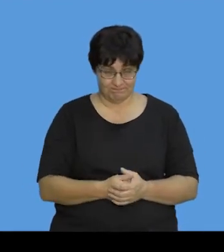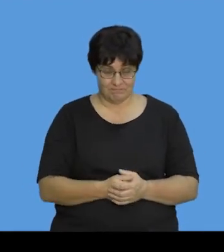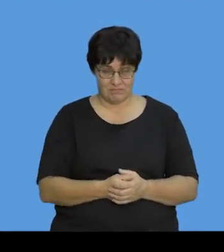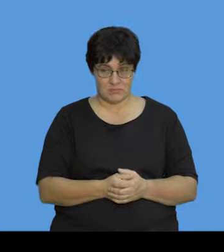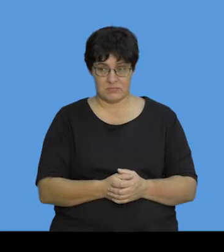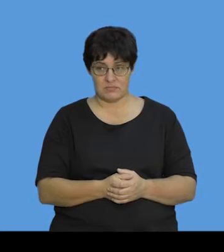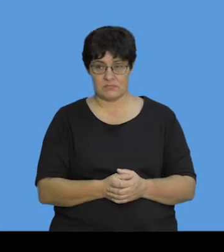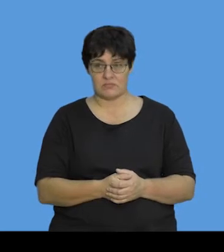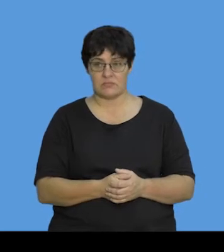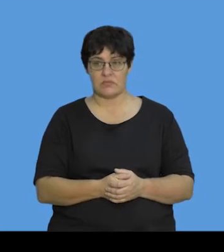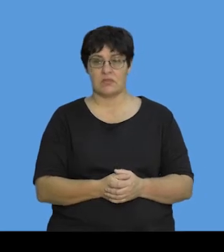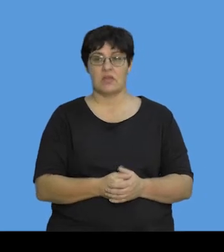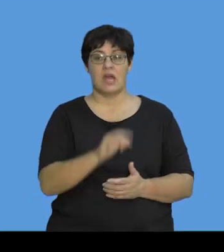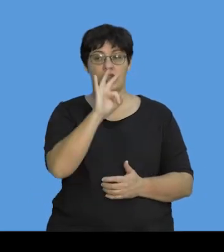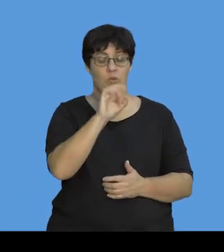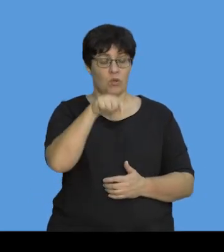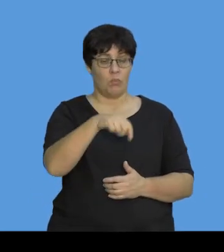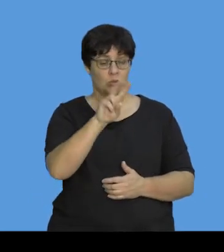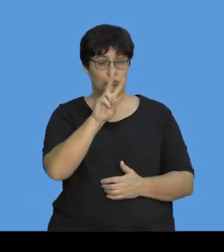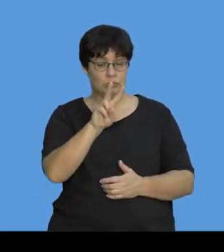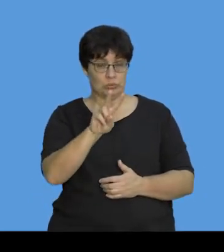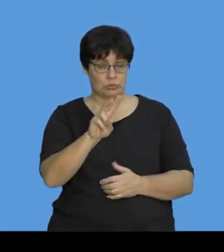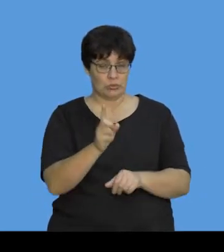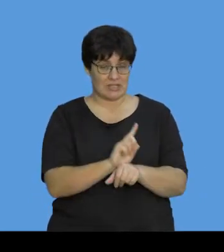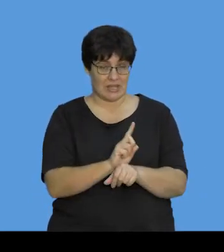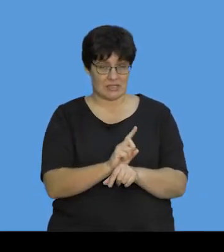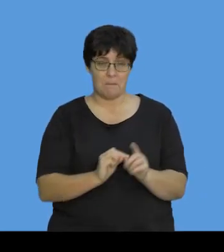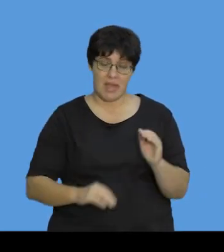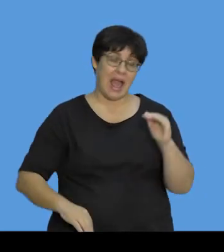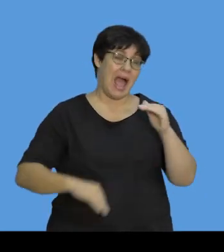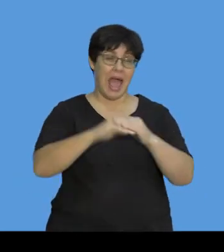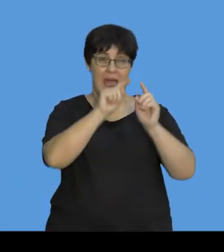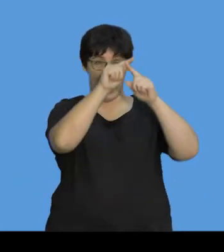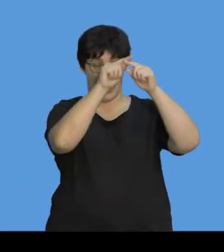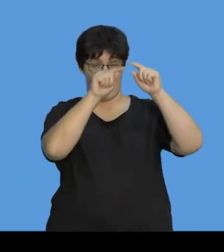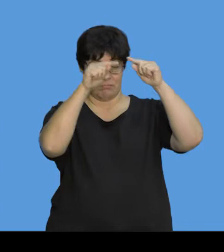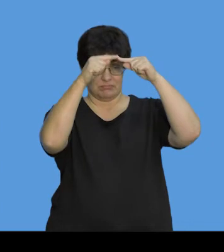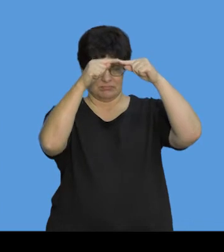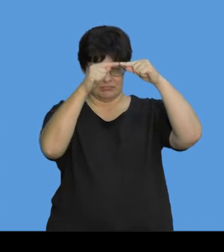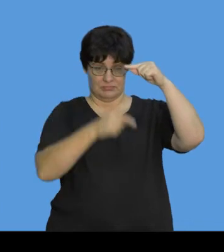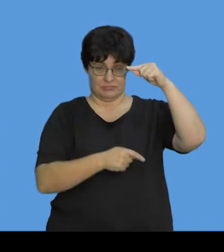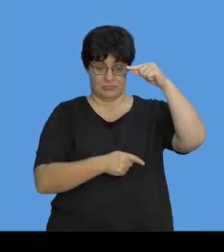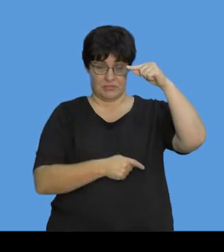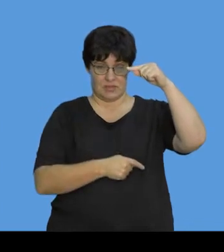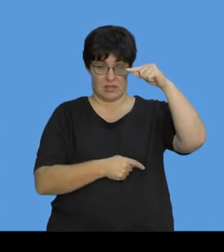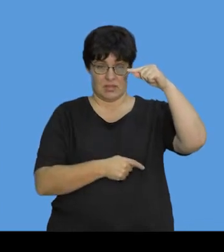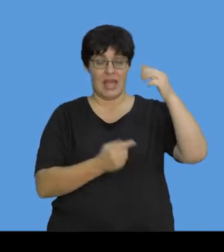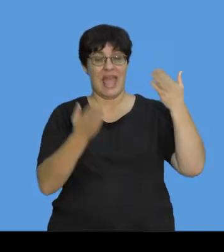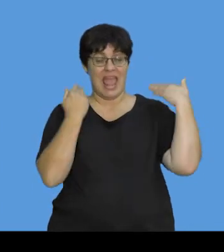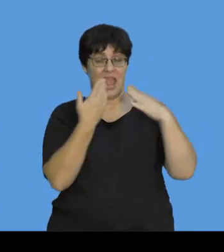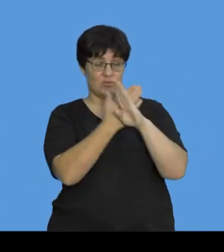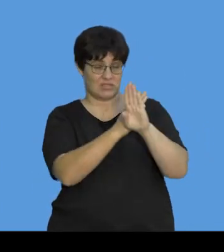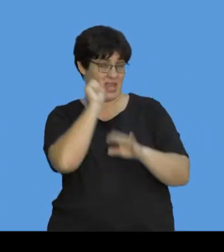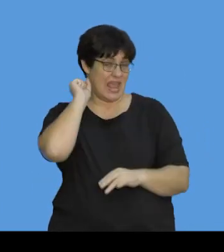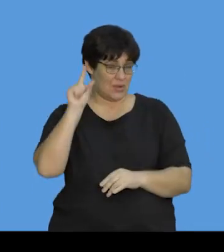It takes 3,2 seconds to reach its highest point, and then they ask us to ignore the effects of air